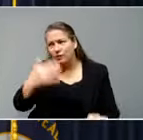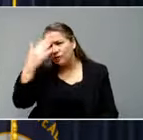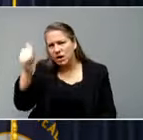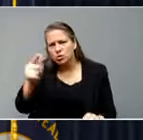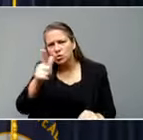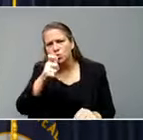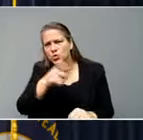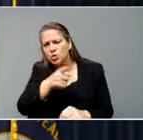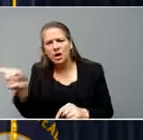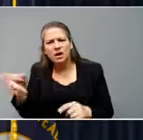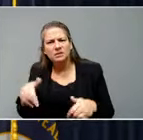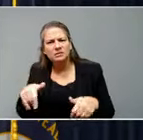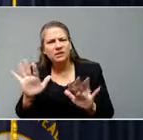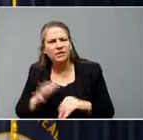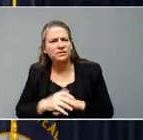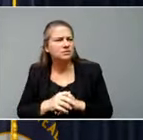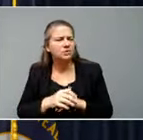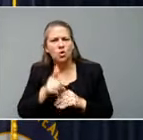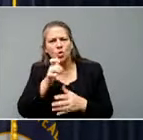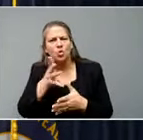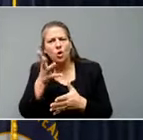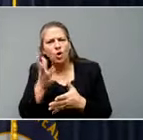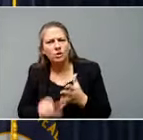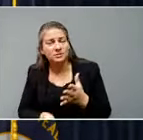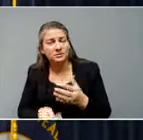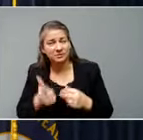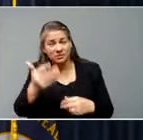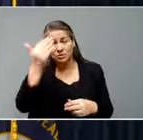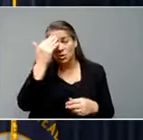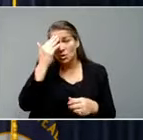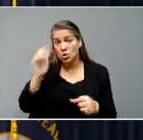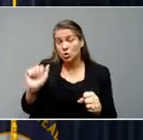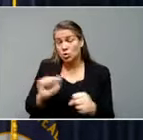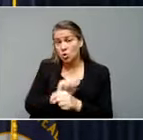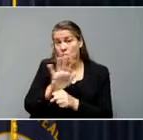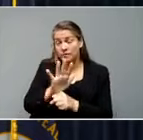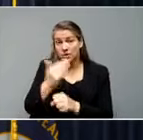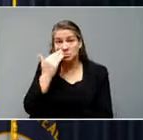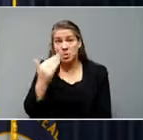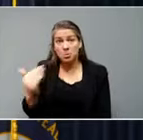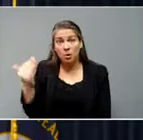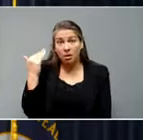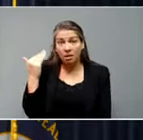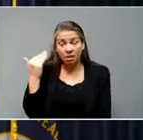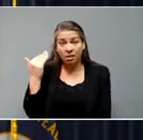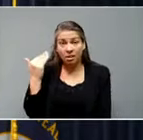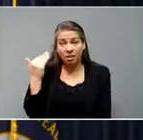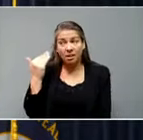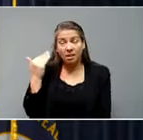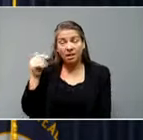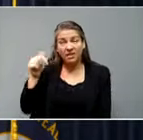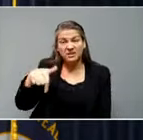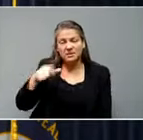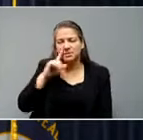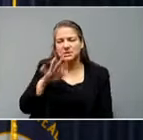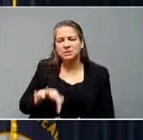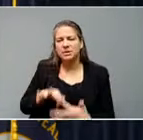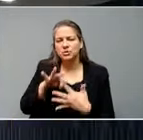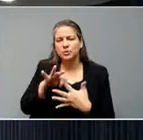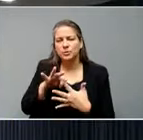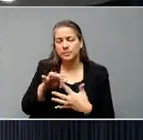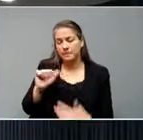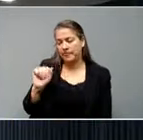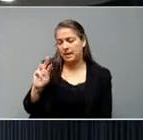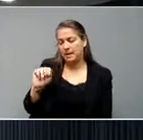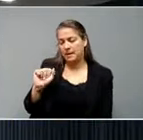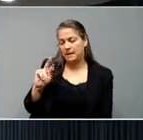right now. This COVID-19 memorial is going to be special. Amanda Matthews is a sculptor